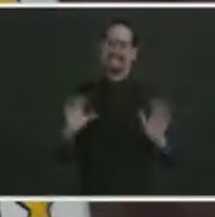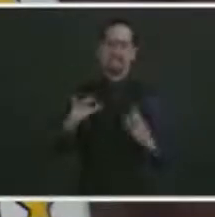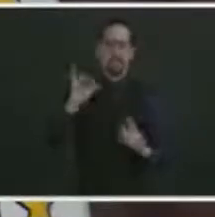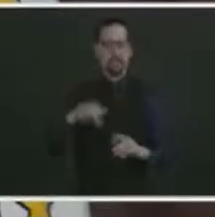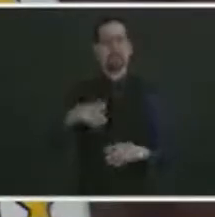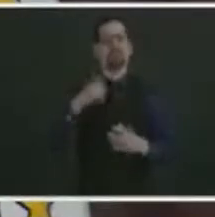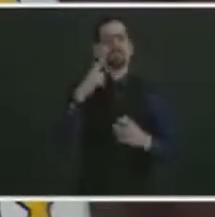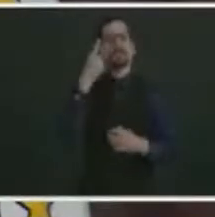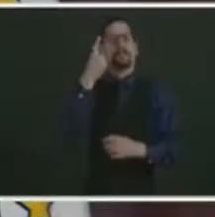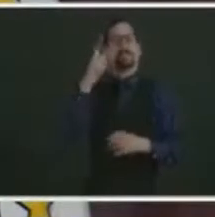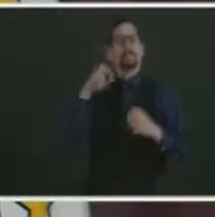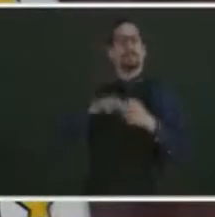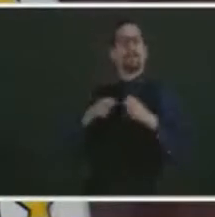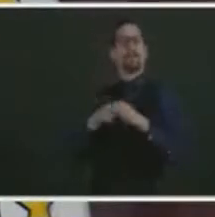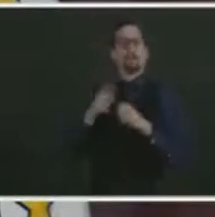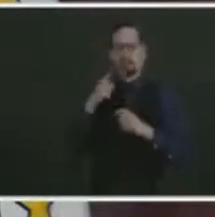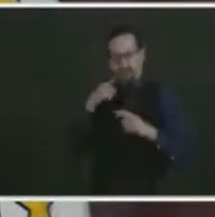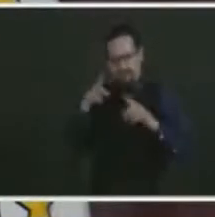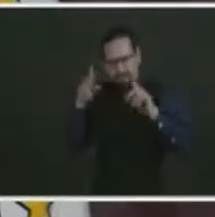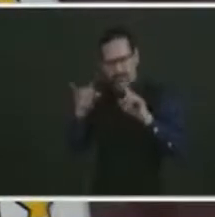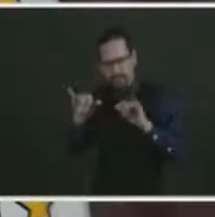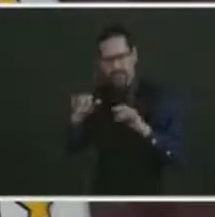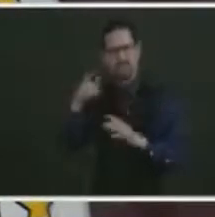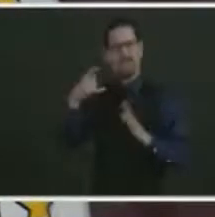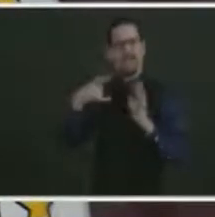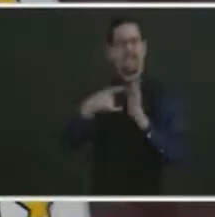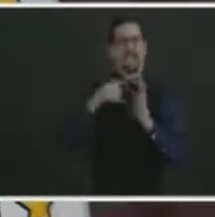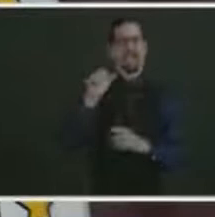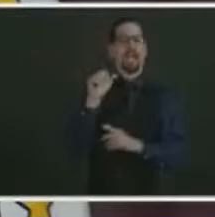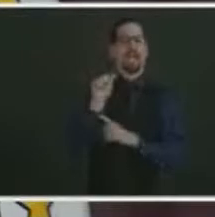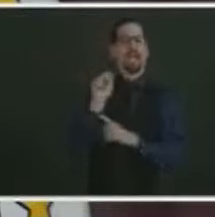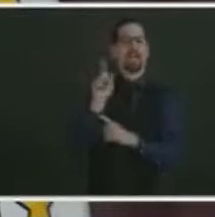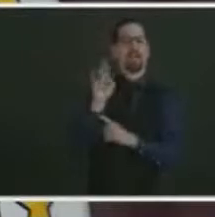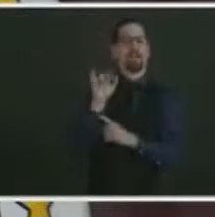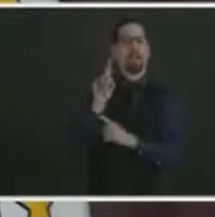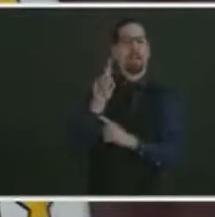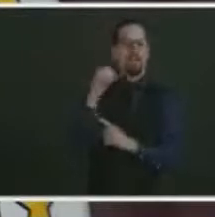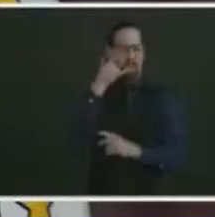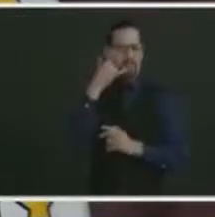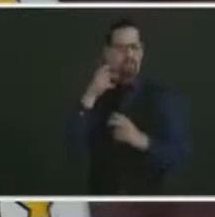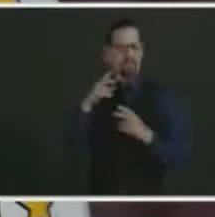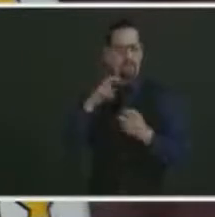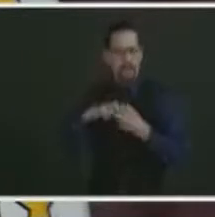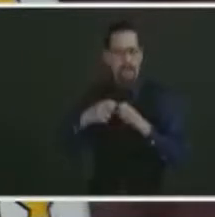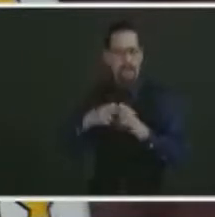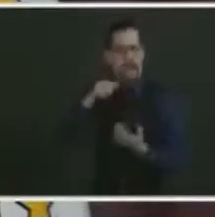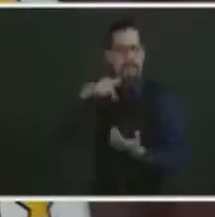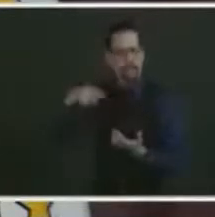work with. I hear you, we're working on it, and we're gonna have another